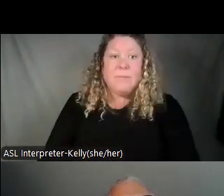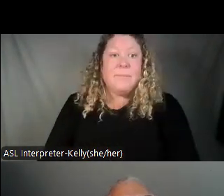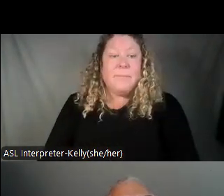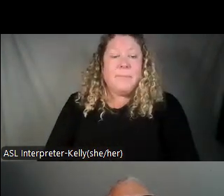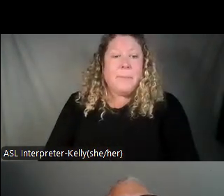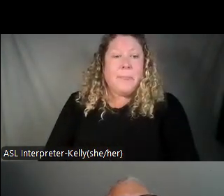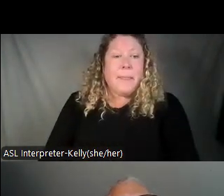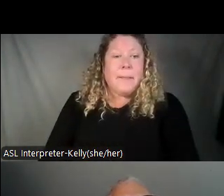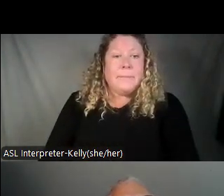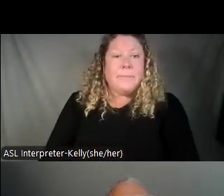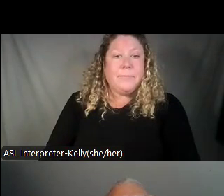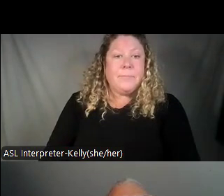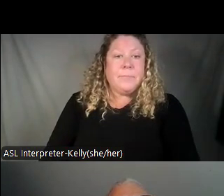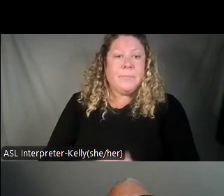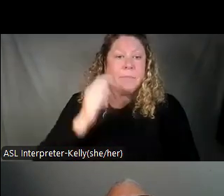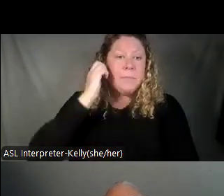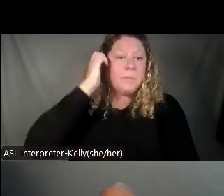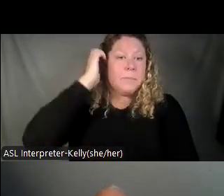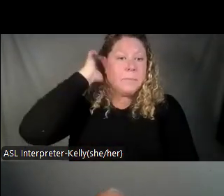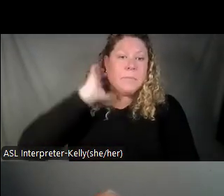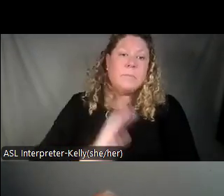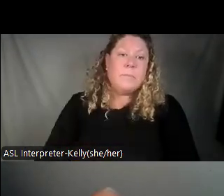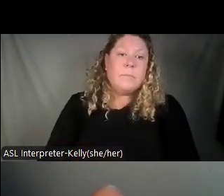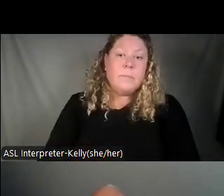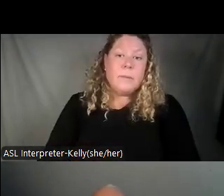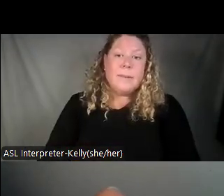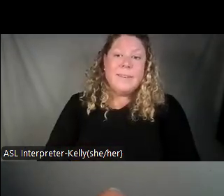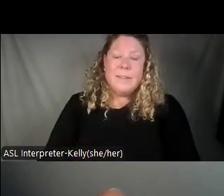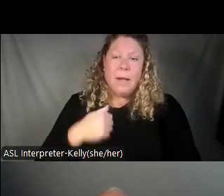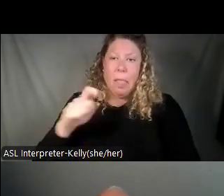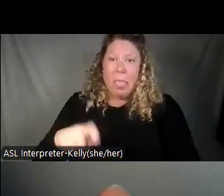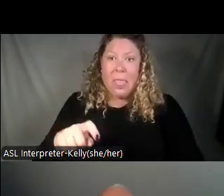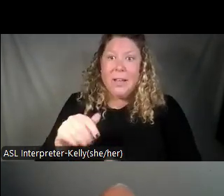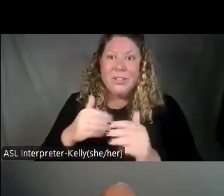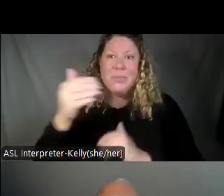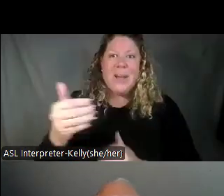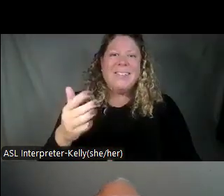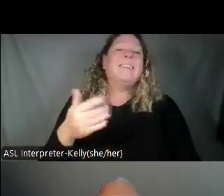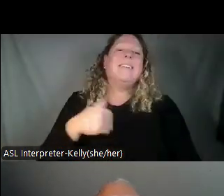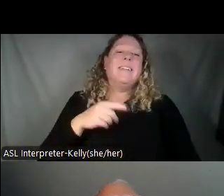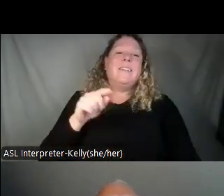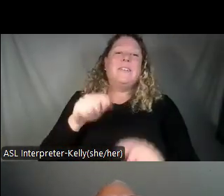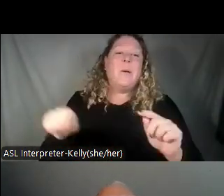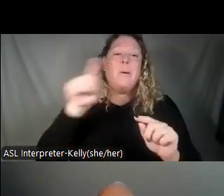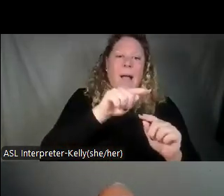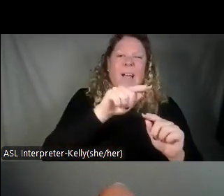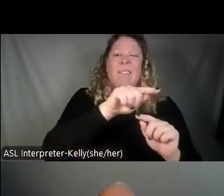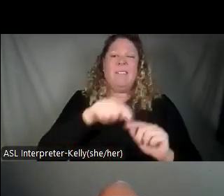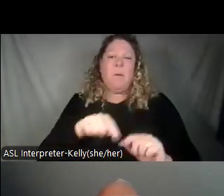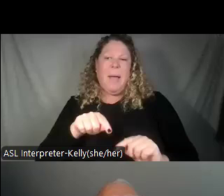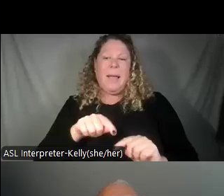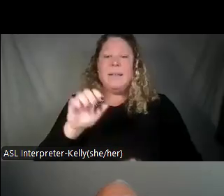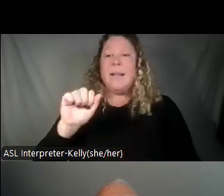Oh, there we go. Darn it. Keep clicking the button real hard. So the last part of the reel I want to work into